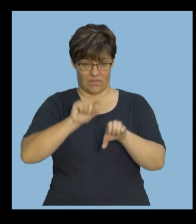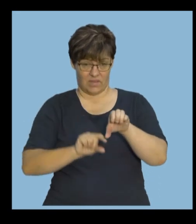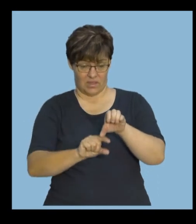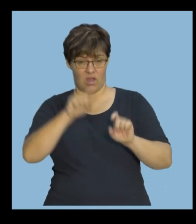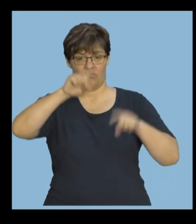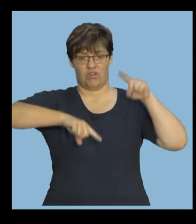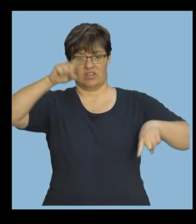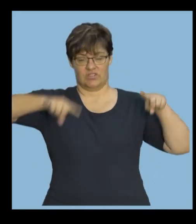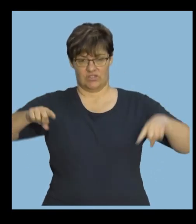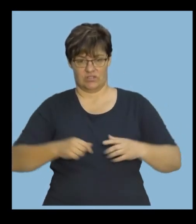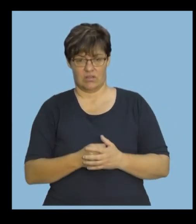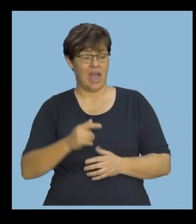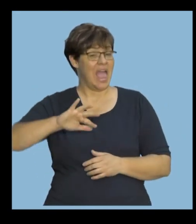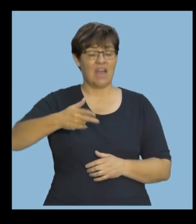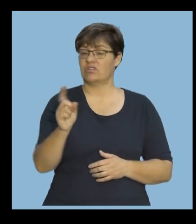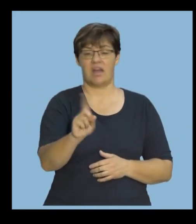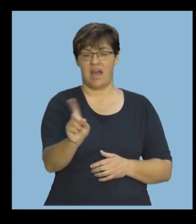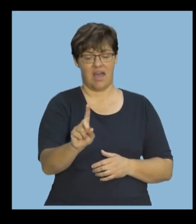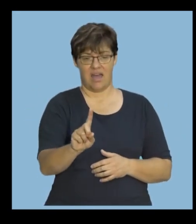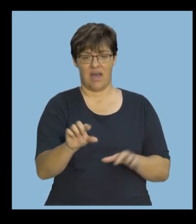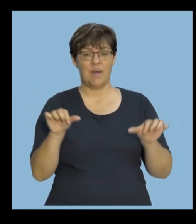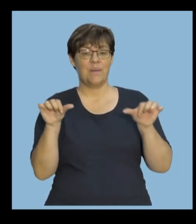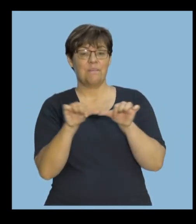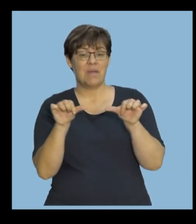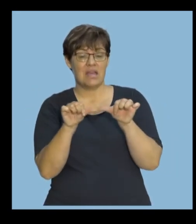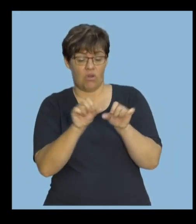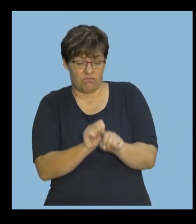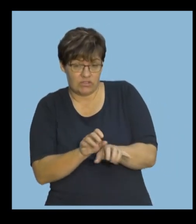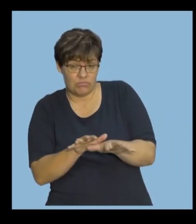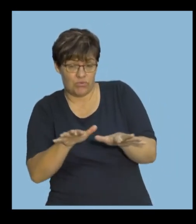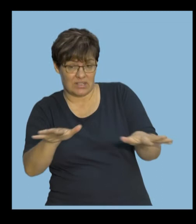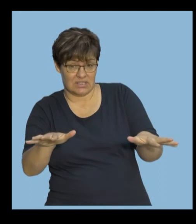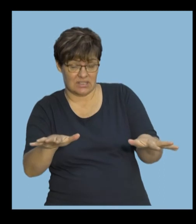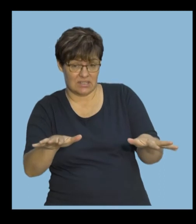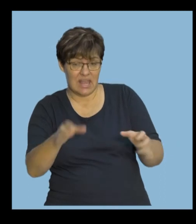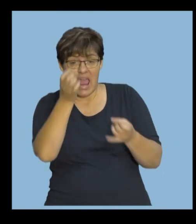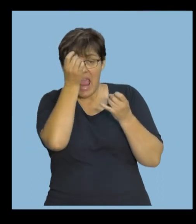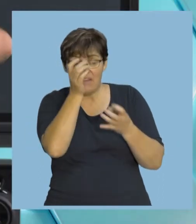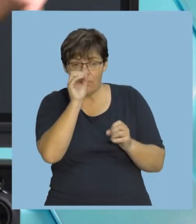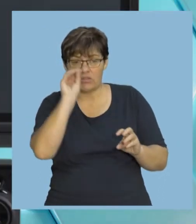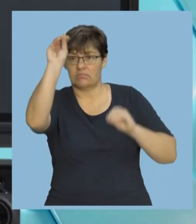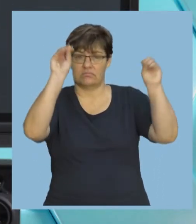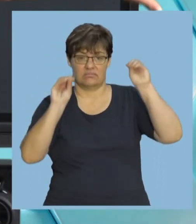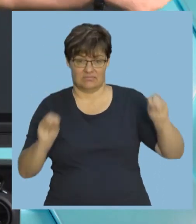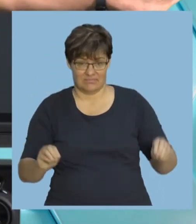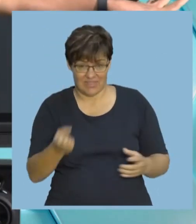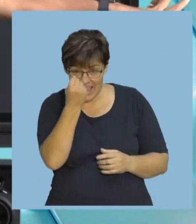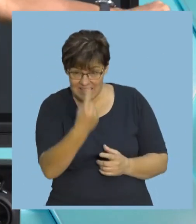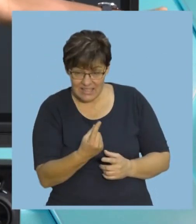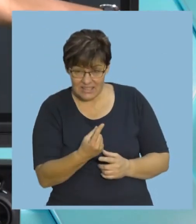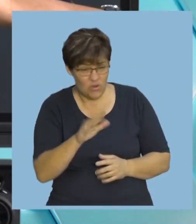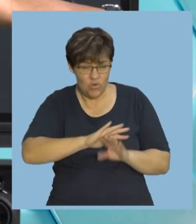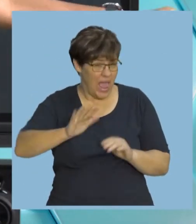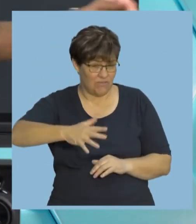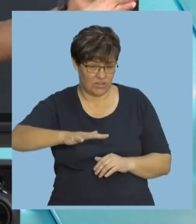that the range is not an average, but a measure of spread. How the data spread? Does that make